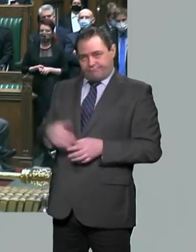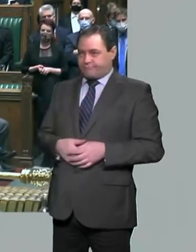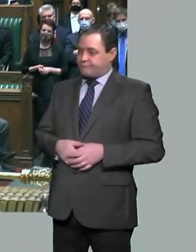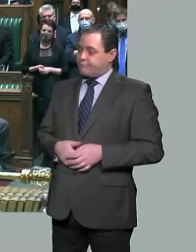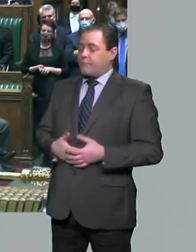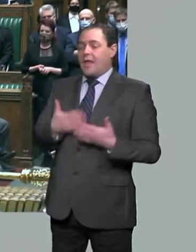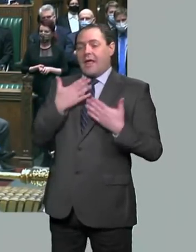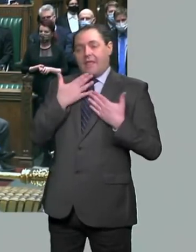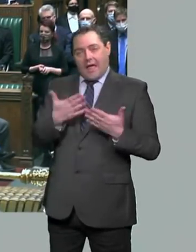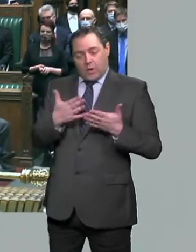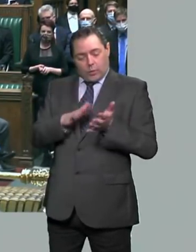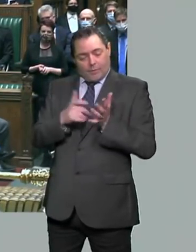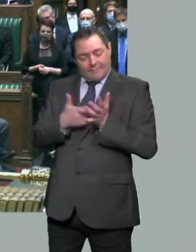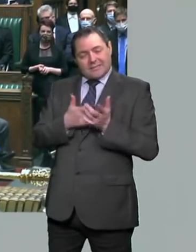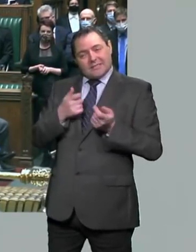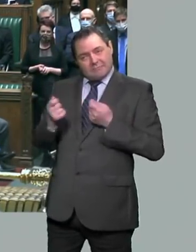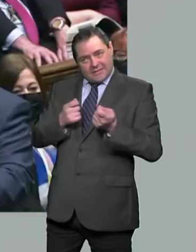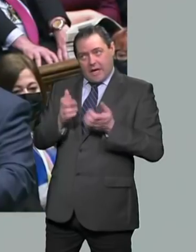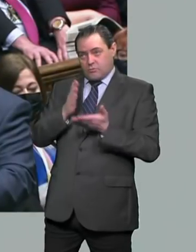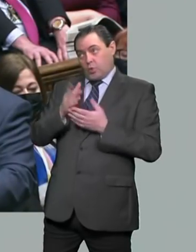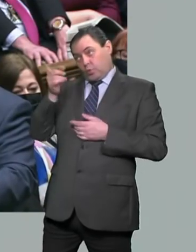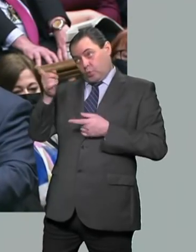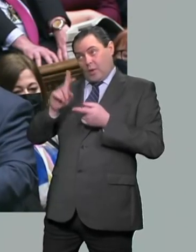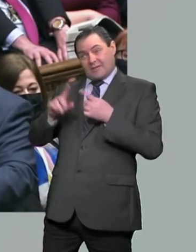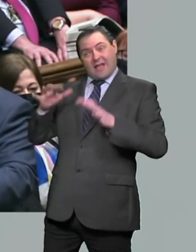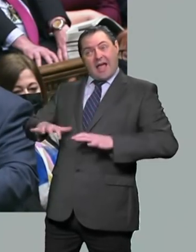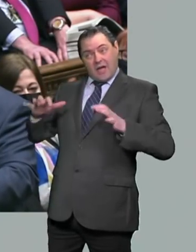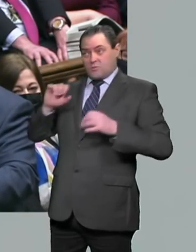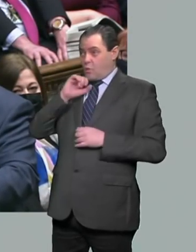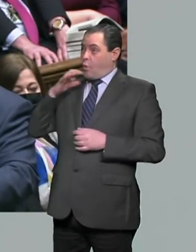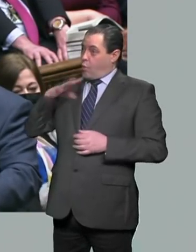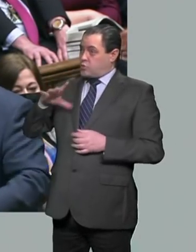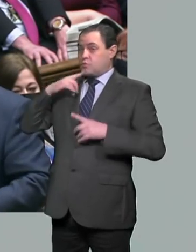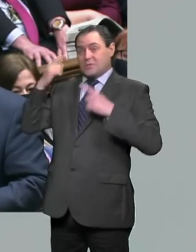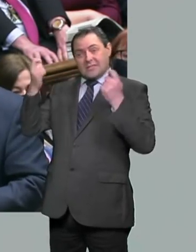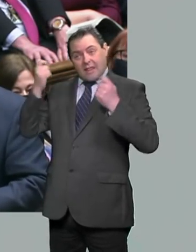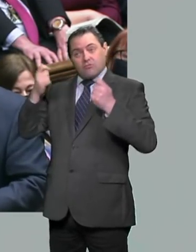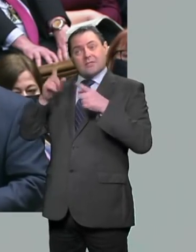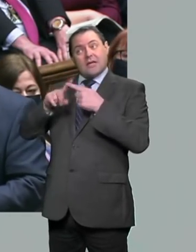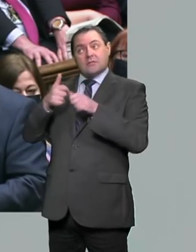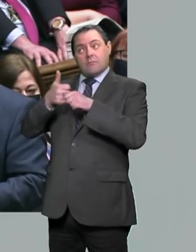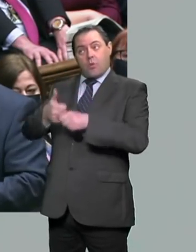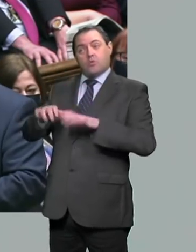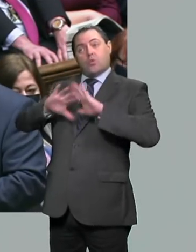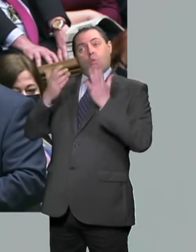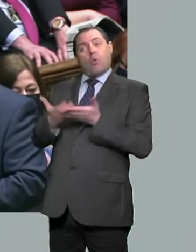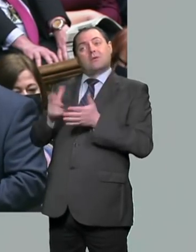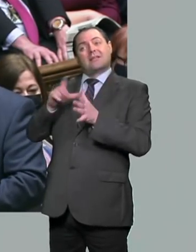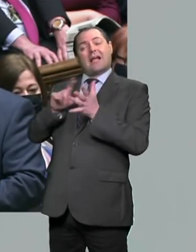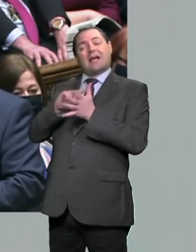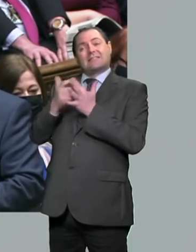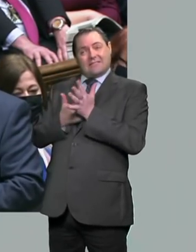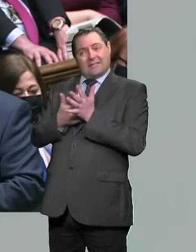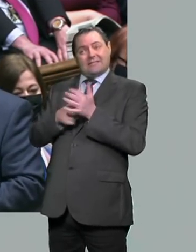Thank you, Mr. Speaker, and I'm sure that you and the rest of the House will want to join me in celebrating and supporting World Cancer Day.